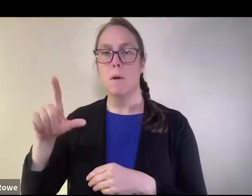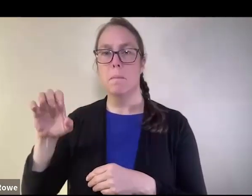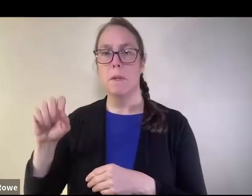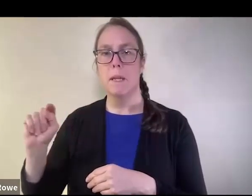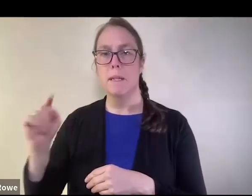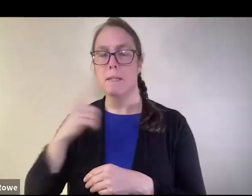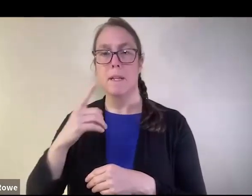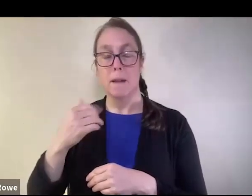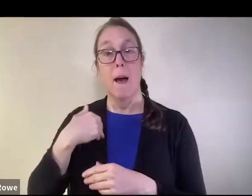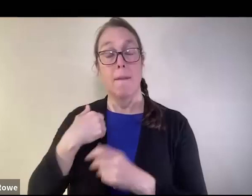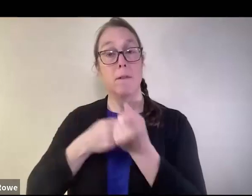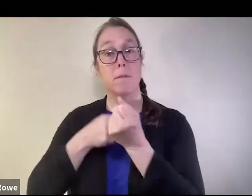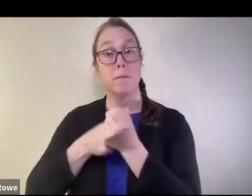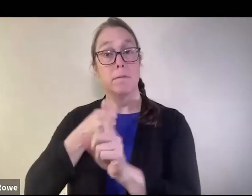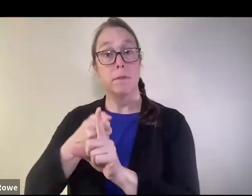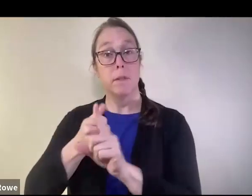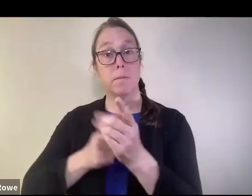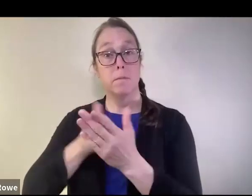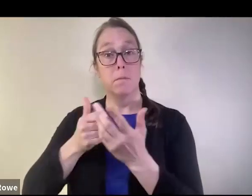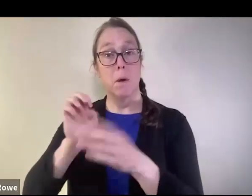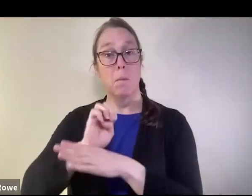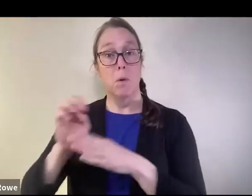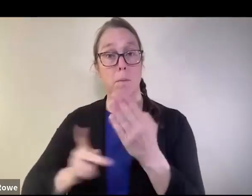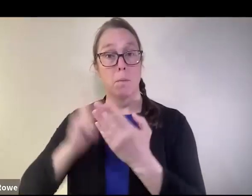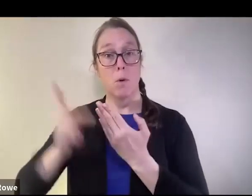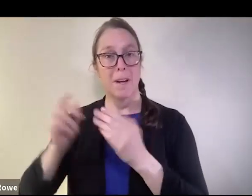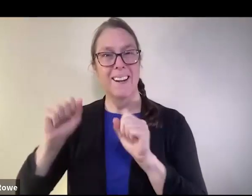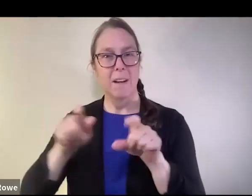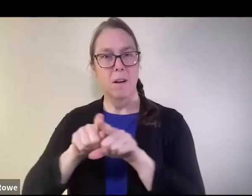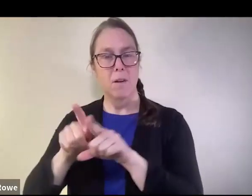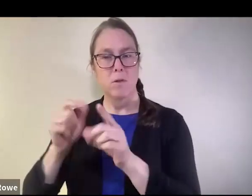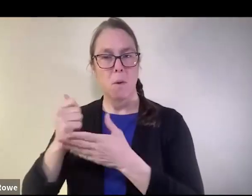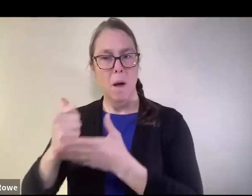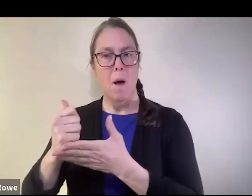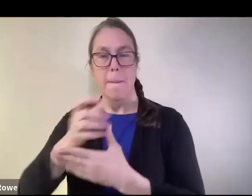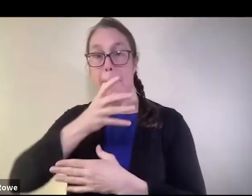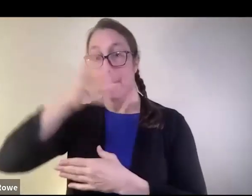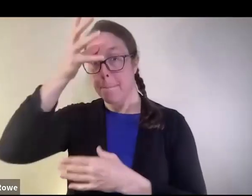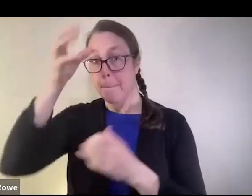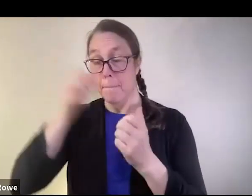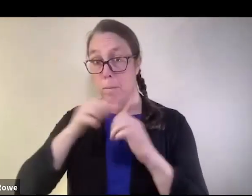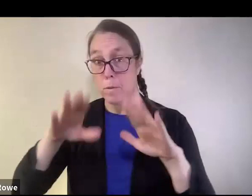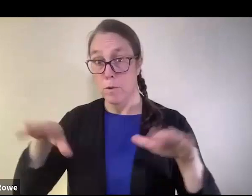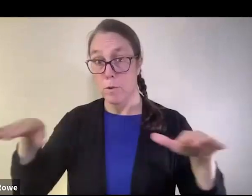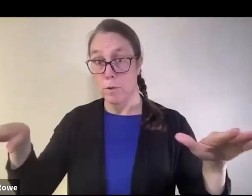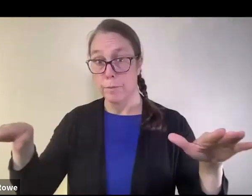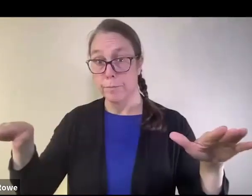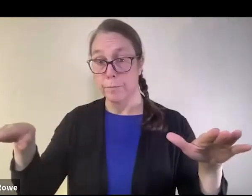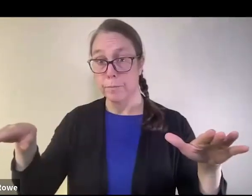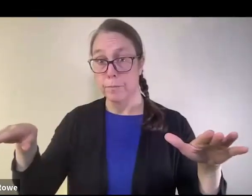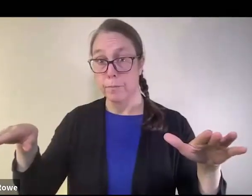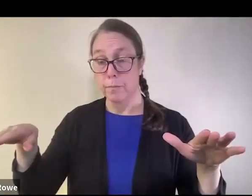supported self-employment program that can also help parents with children with one